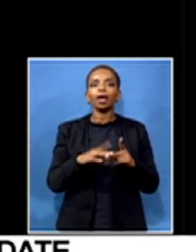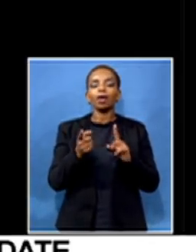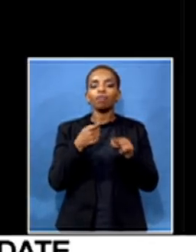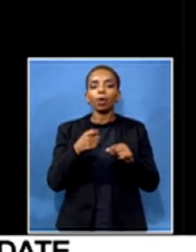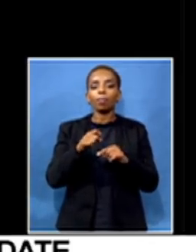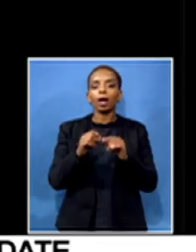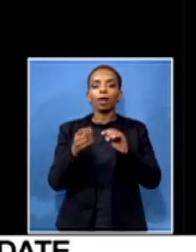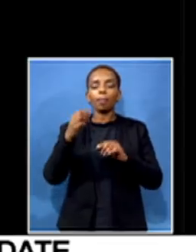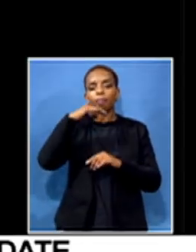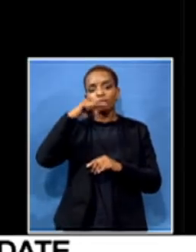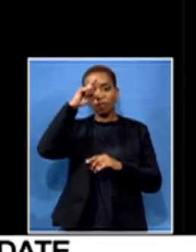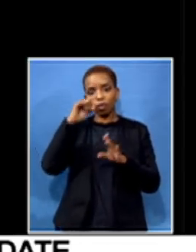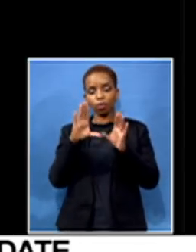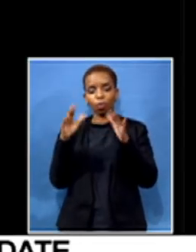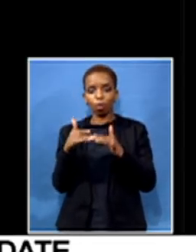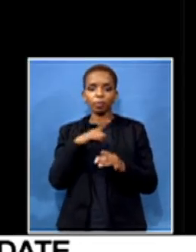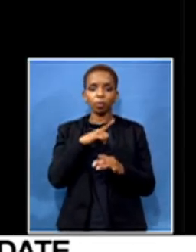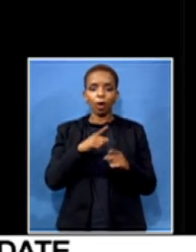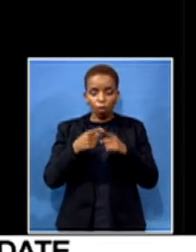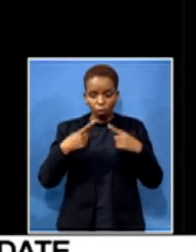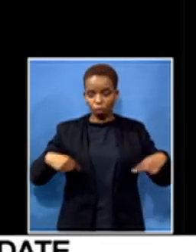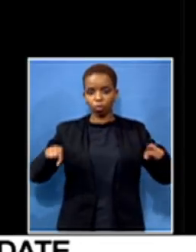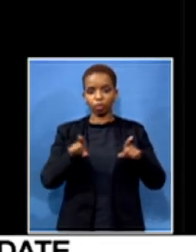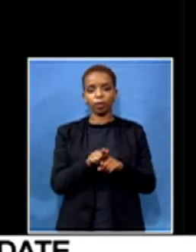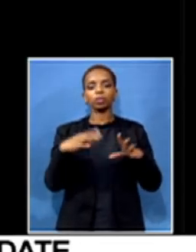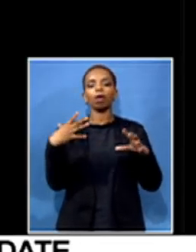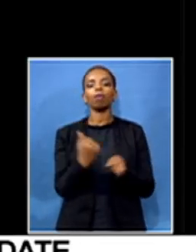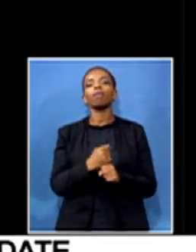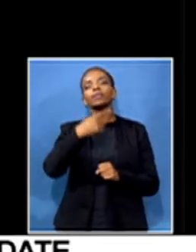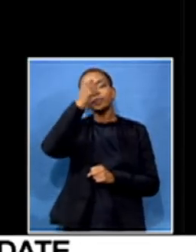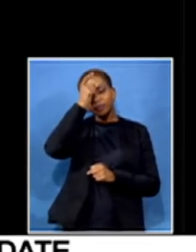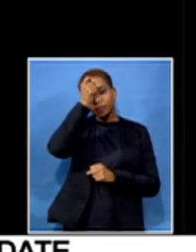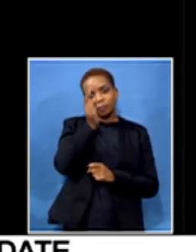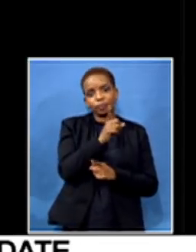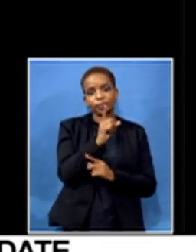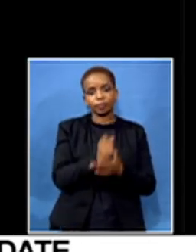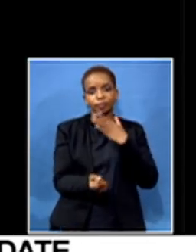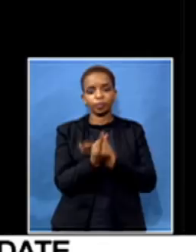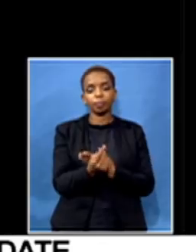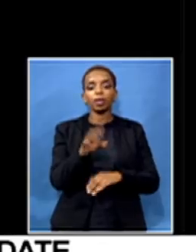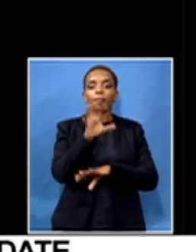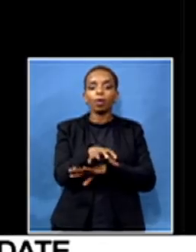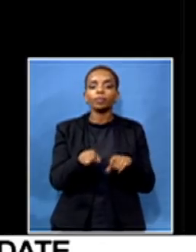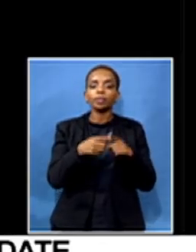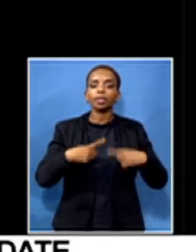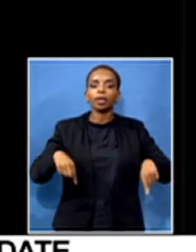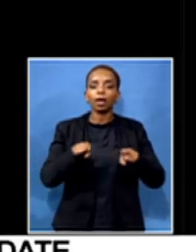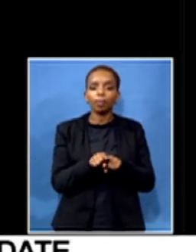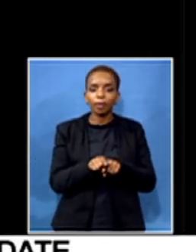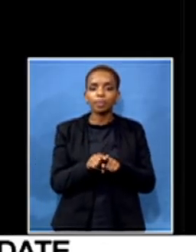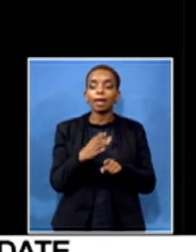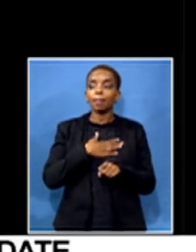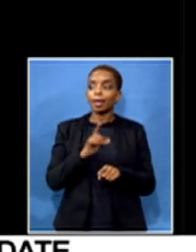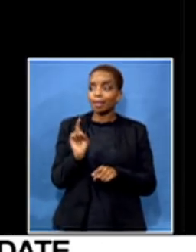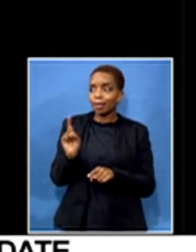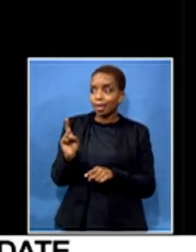that all of us will have a better picture of what is happening in our respective provinces over and above what is being presented by the